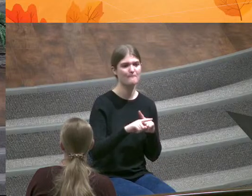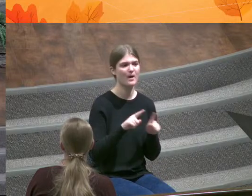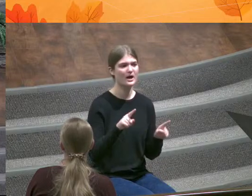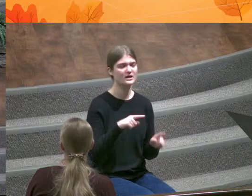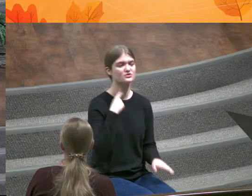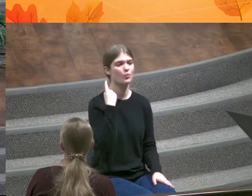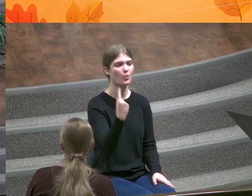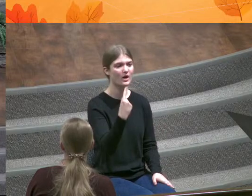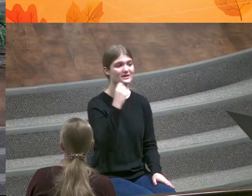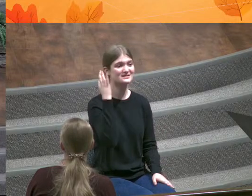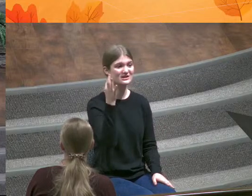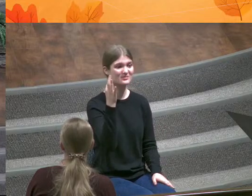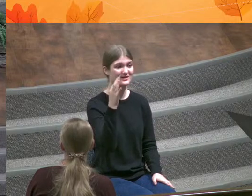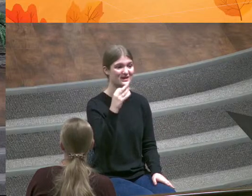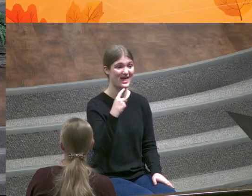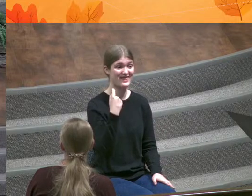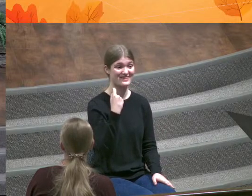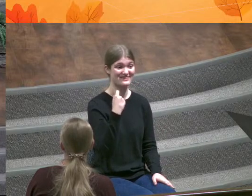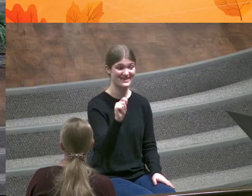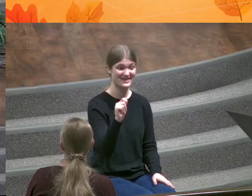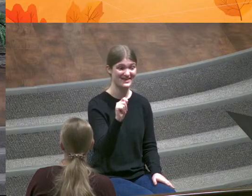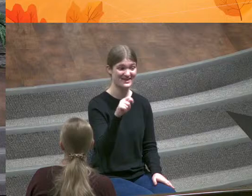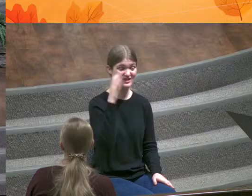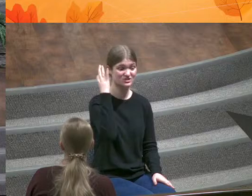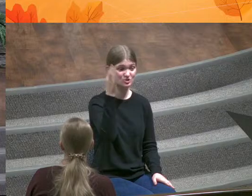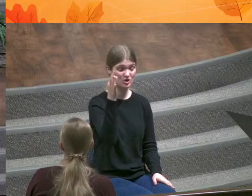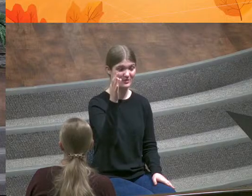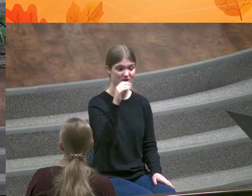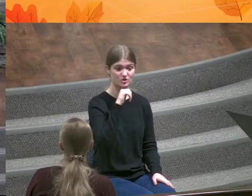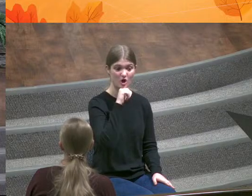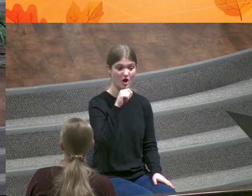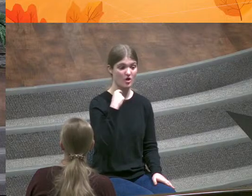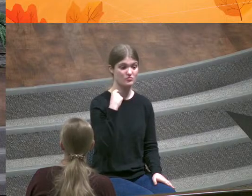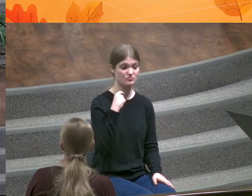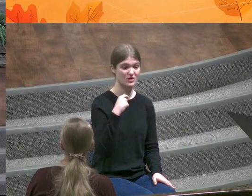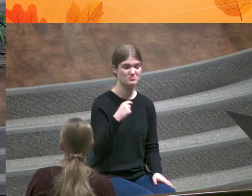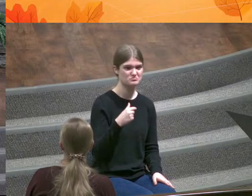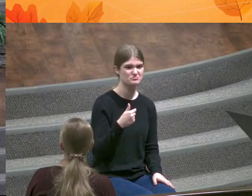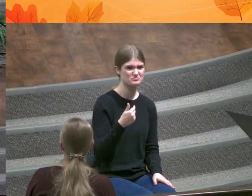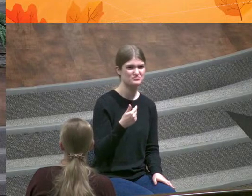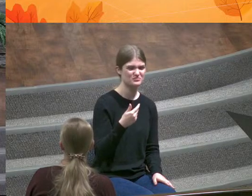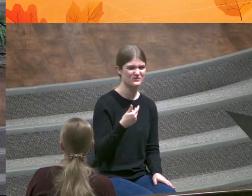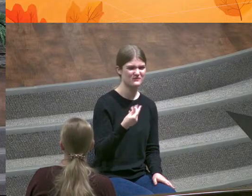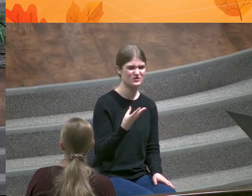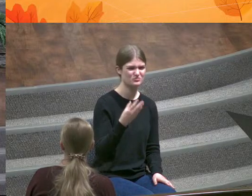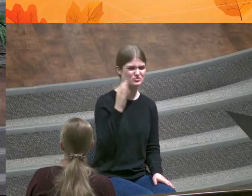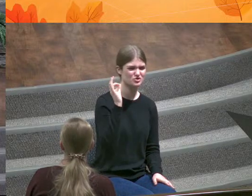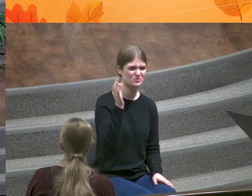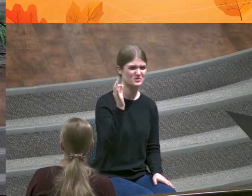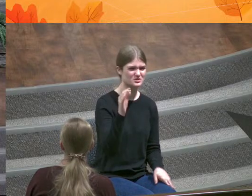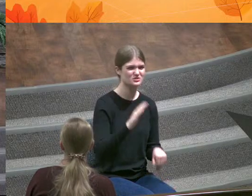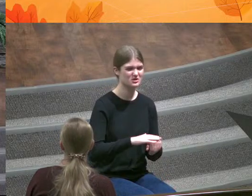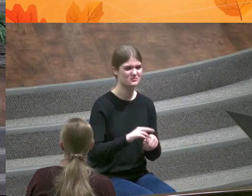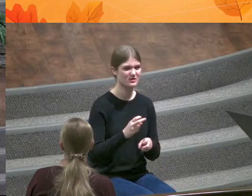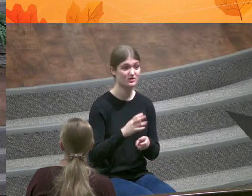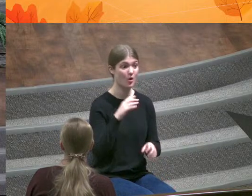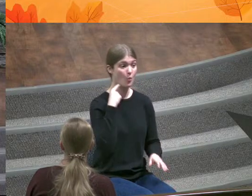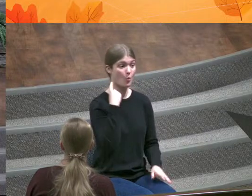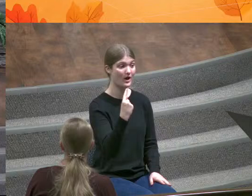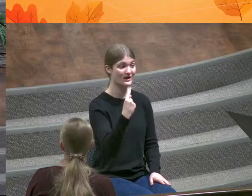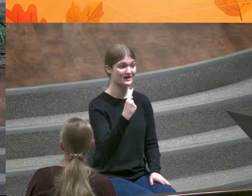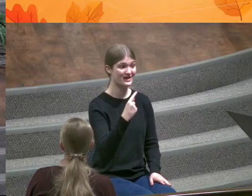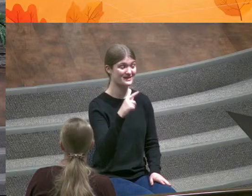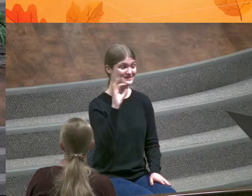sermon. That's why we call it the sermon, not sermons on the Mount. The sermon, singular, on the Mount. What's it about? It's